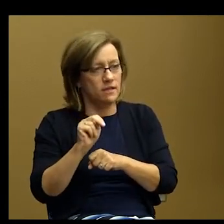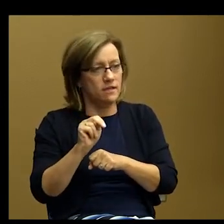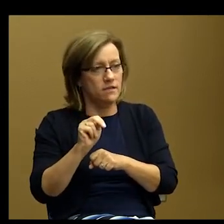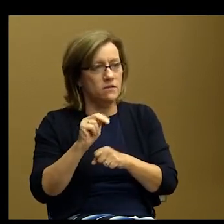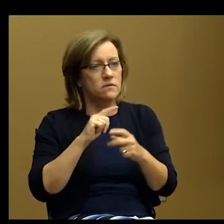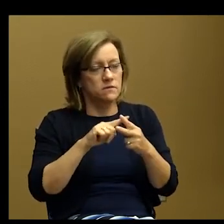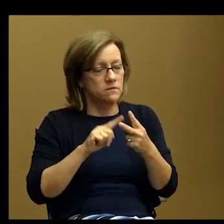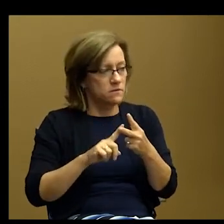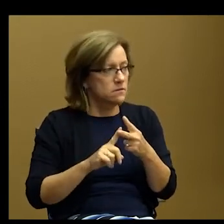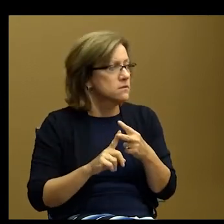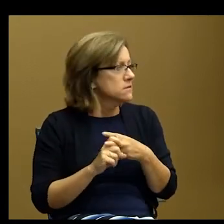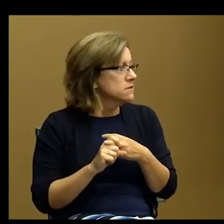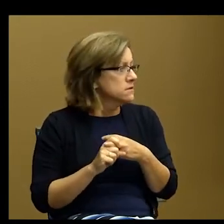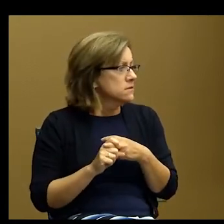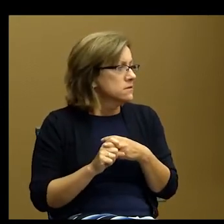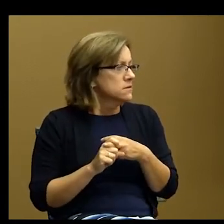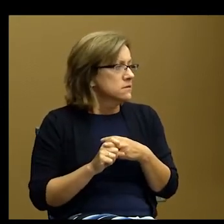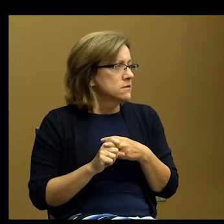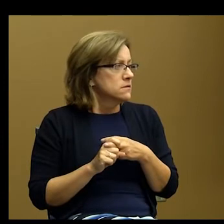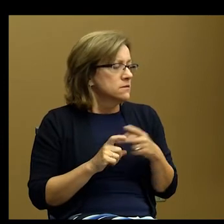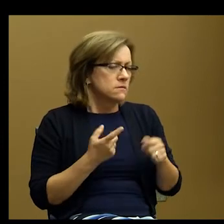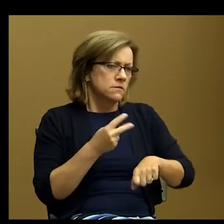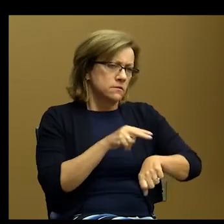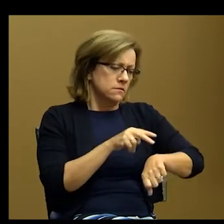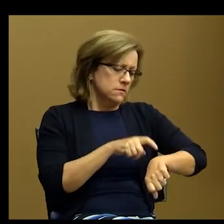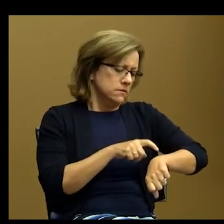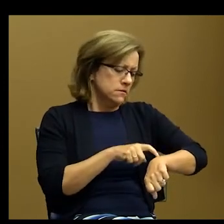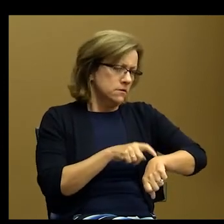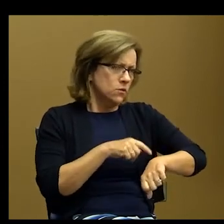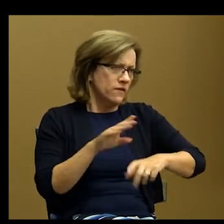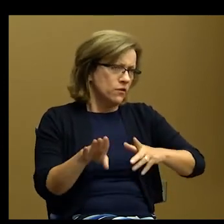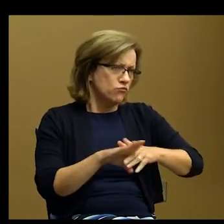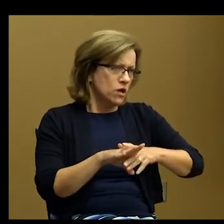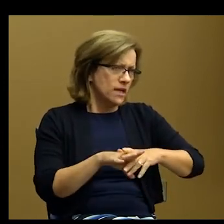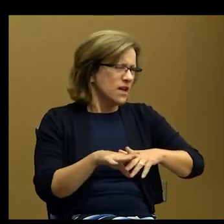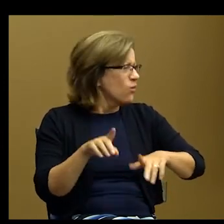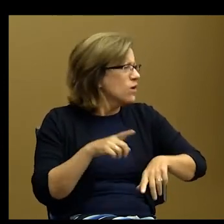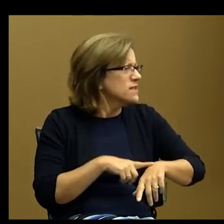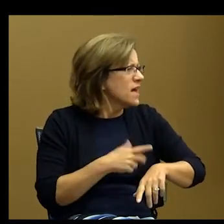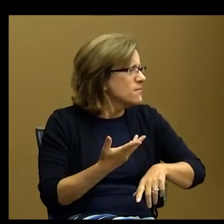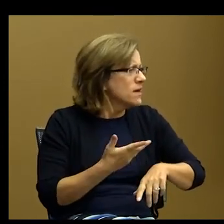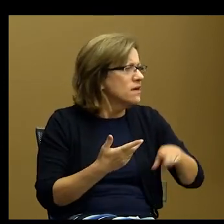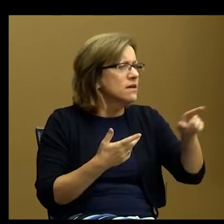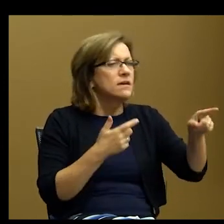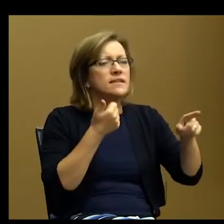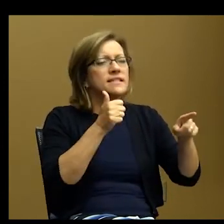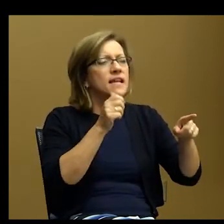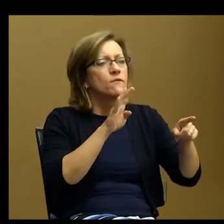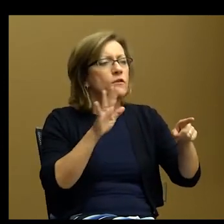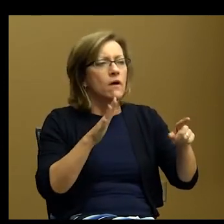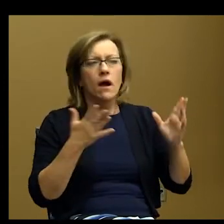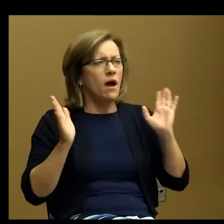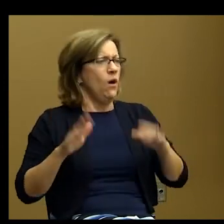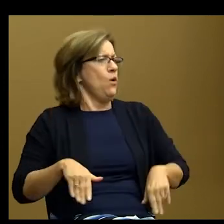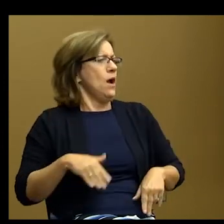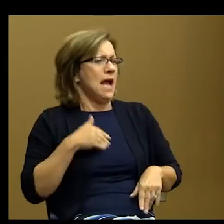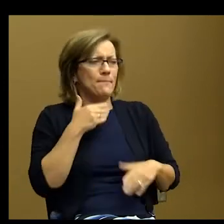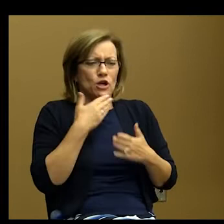bit, and we have a break at what time? 10:45. Oh, I'm